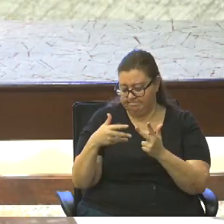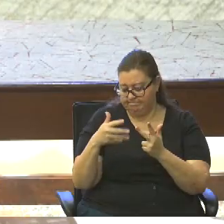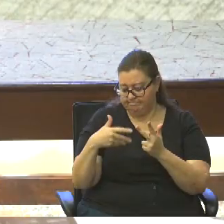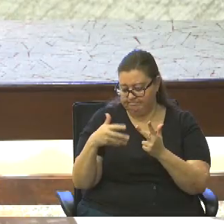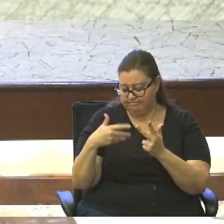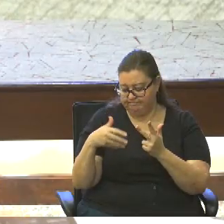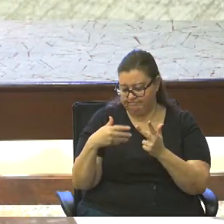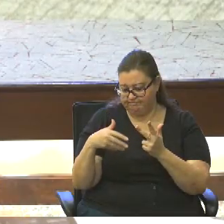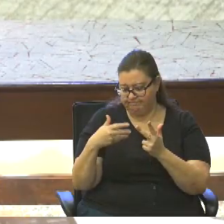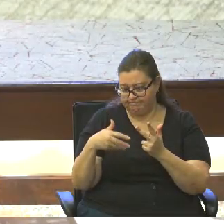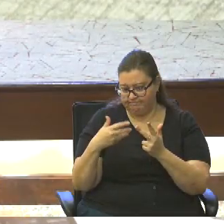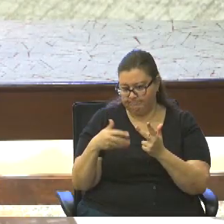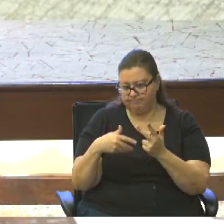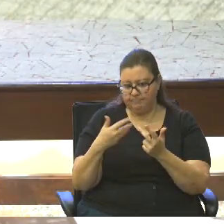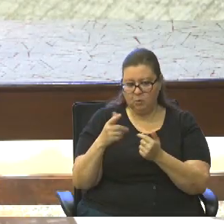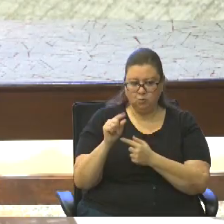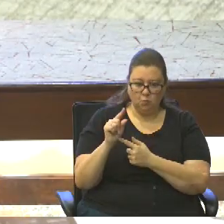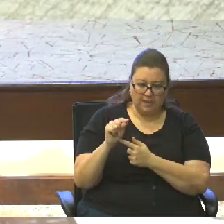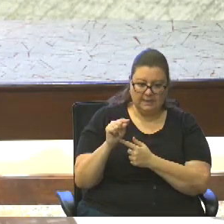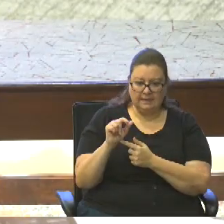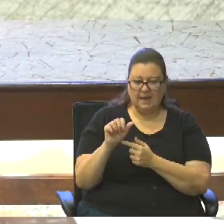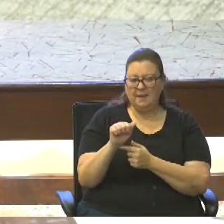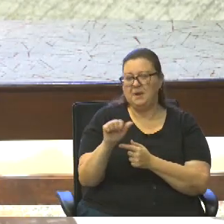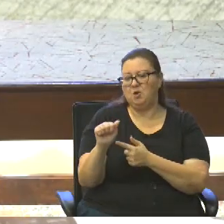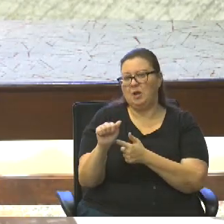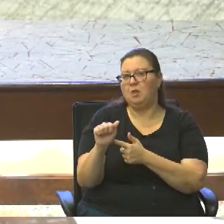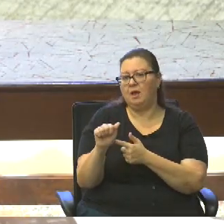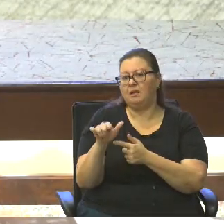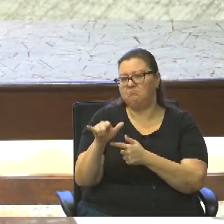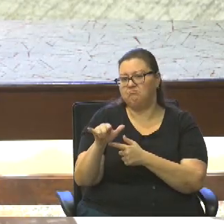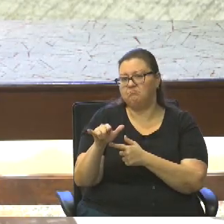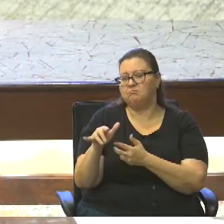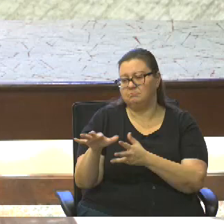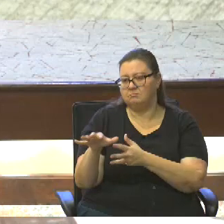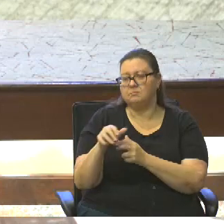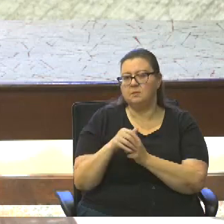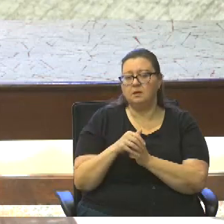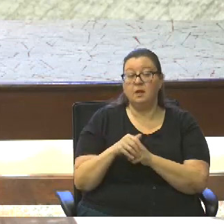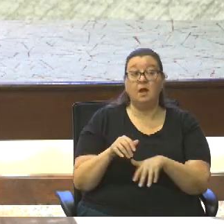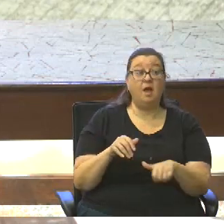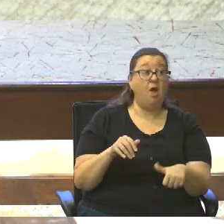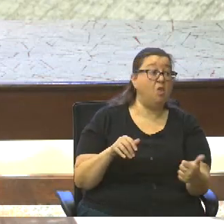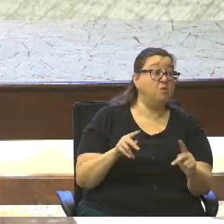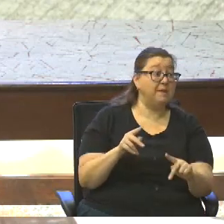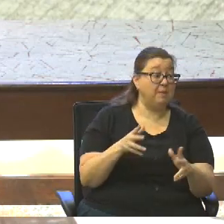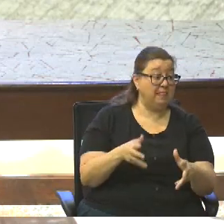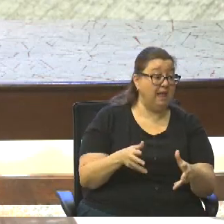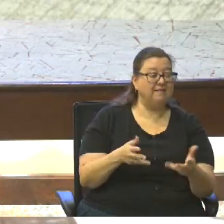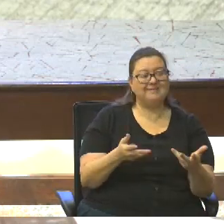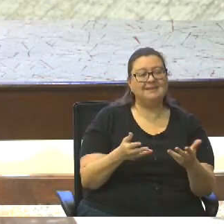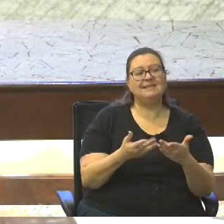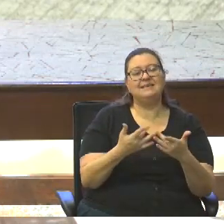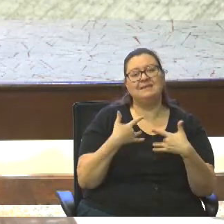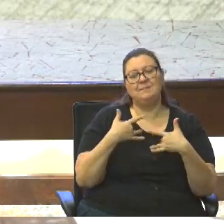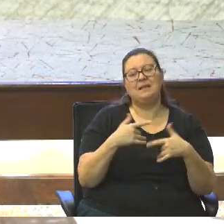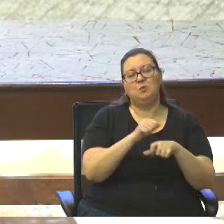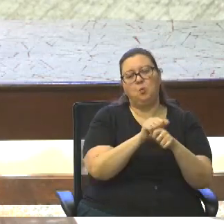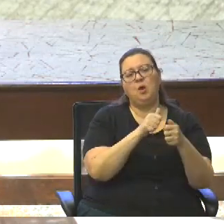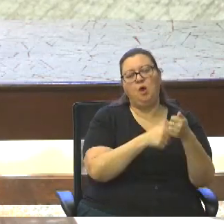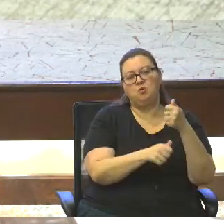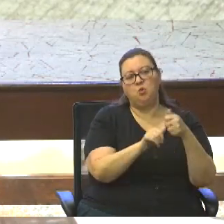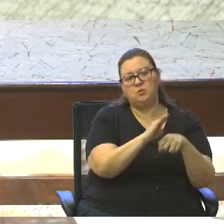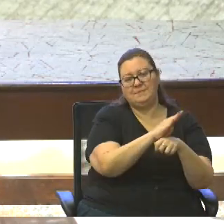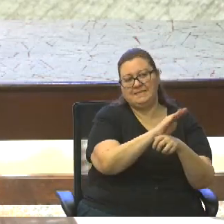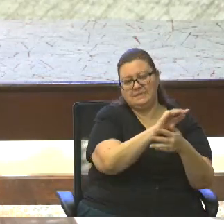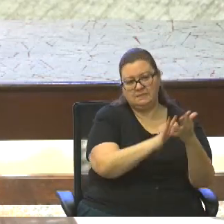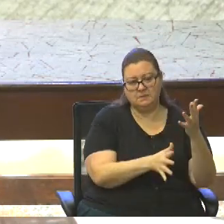about 20 or so American airline employees. And the rest are all employees of these general aviation commercial businesses.